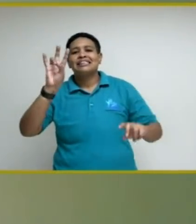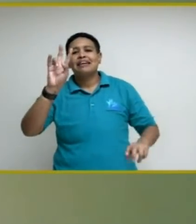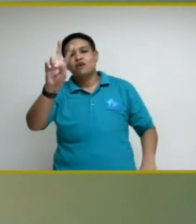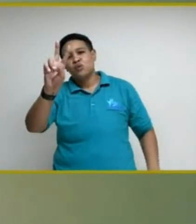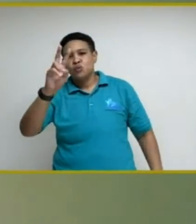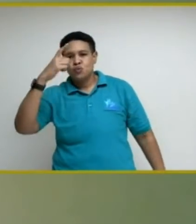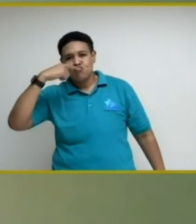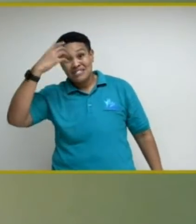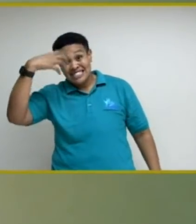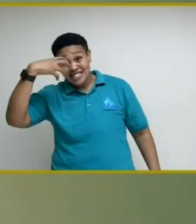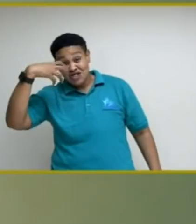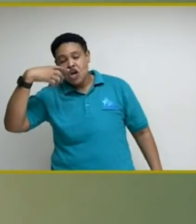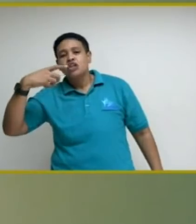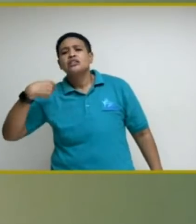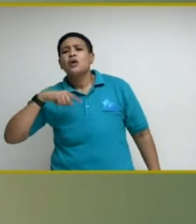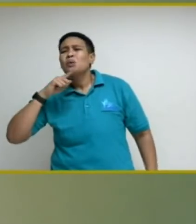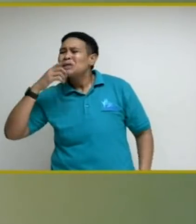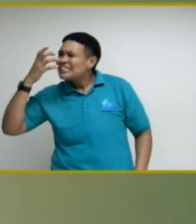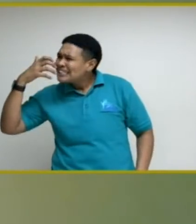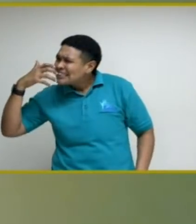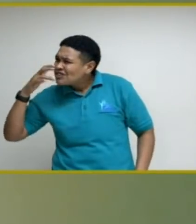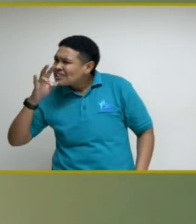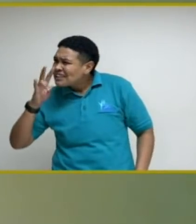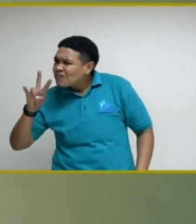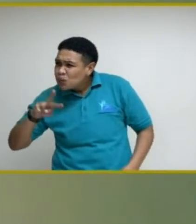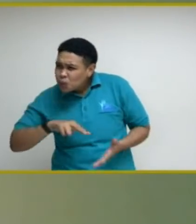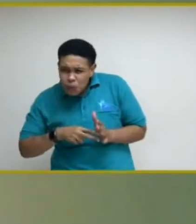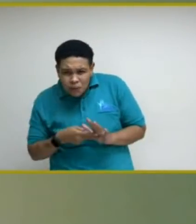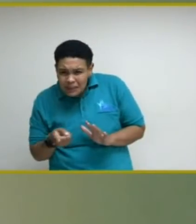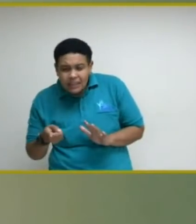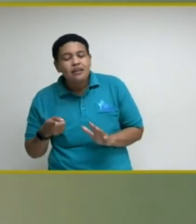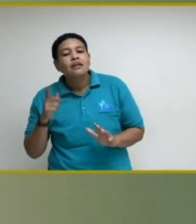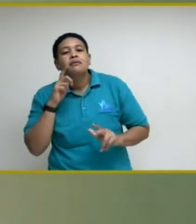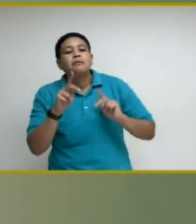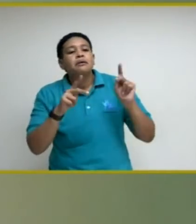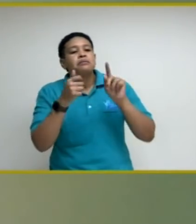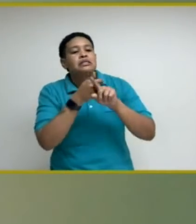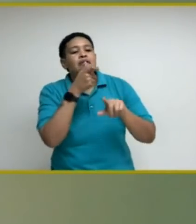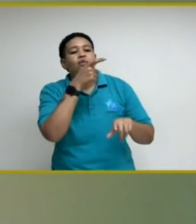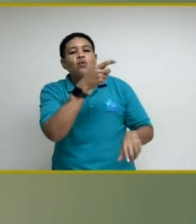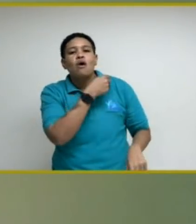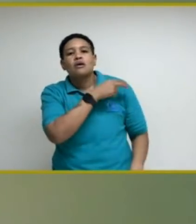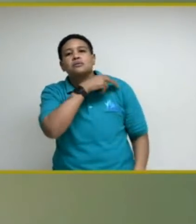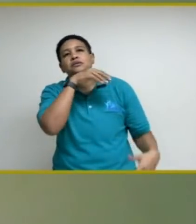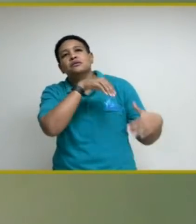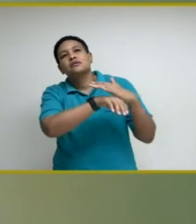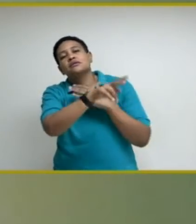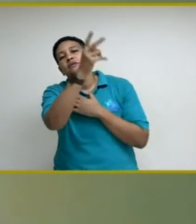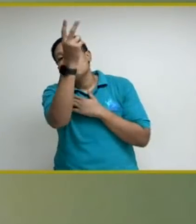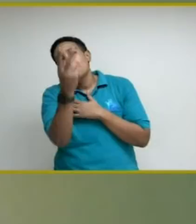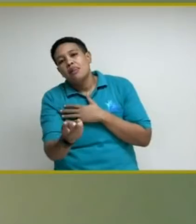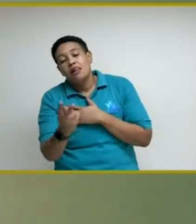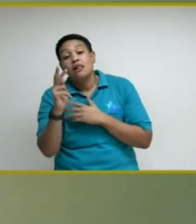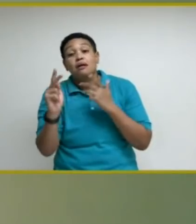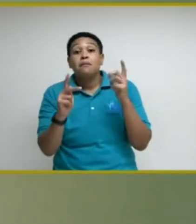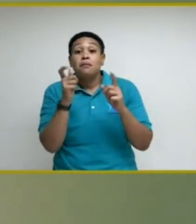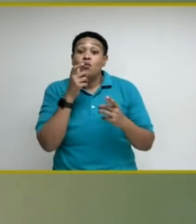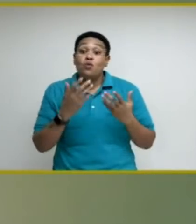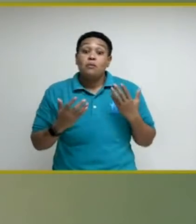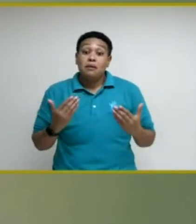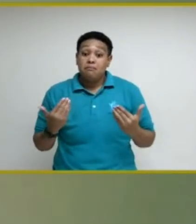serious. And when we speak to serious cases, we look at persons who have been hospitalized, persons who may have